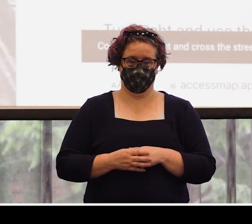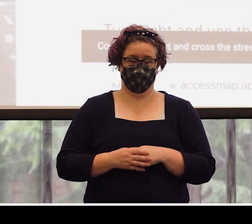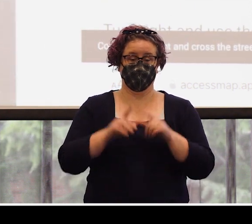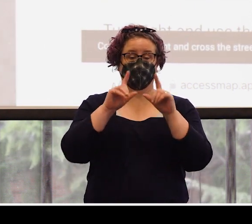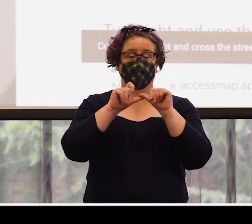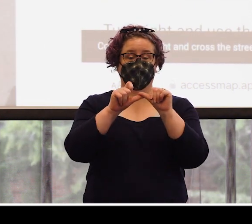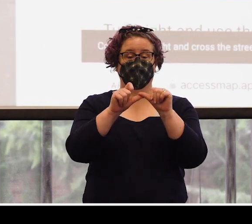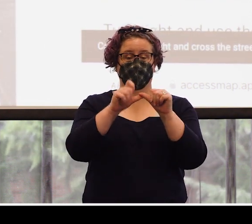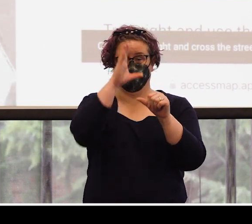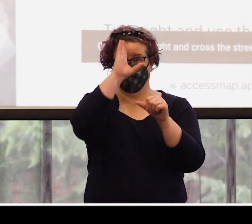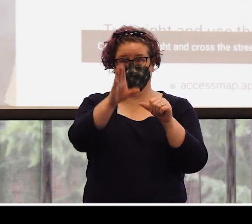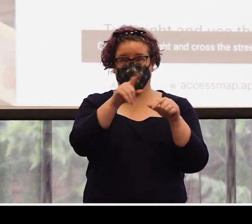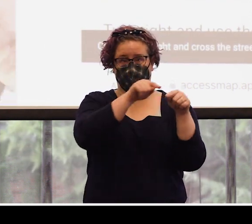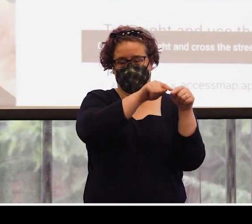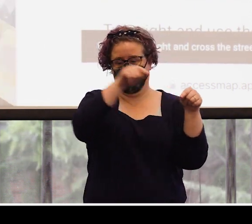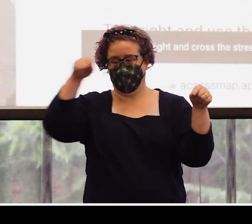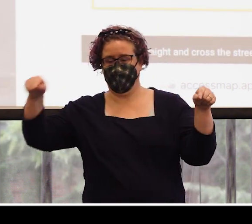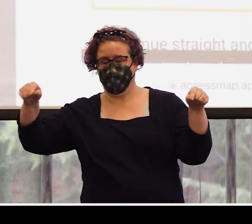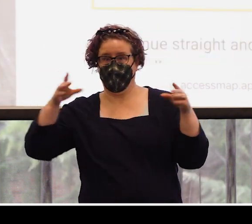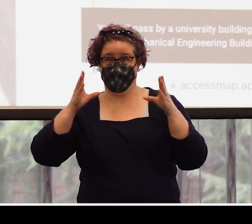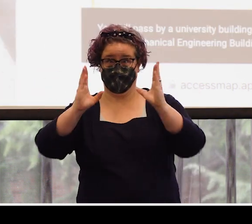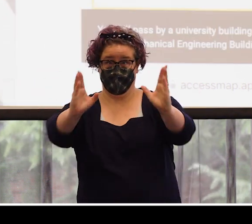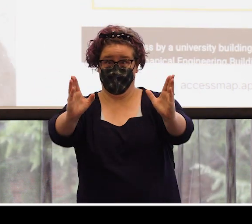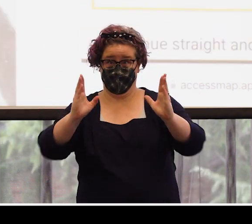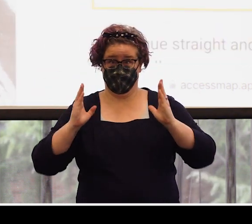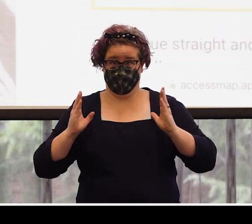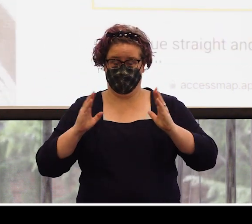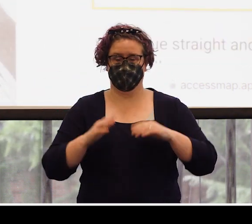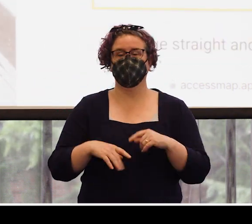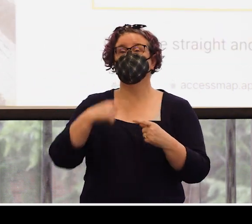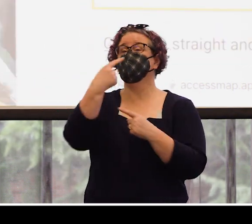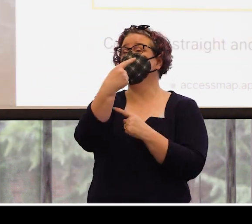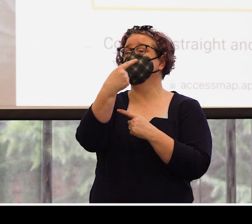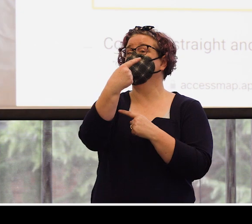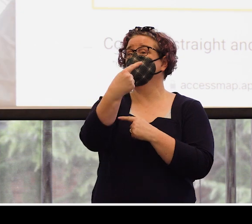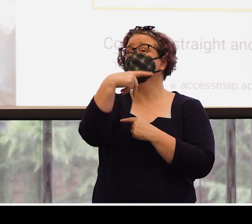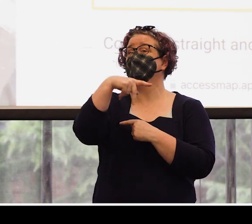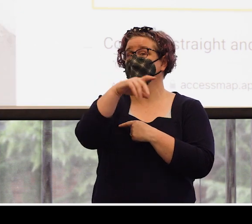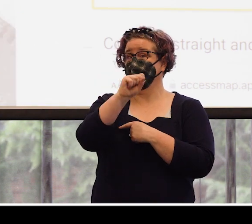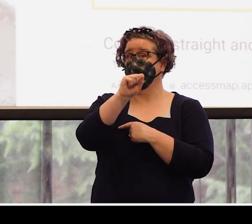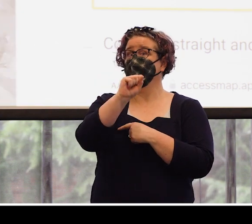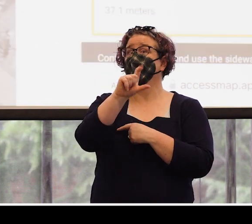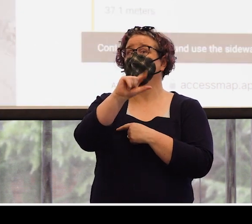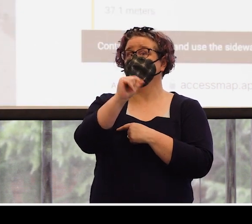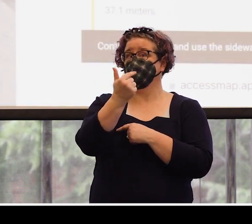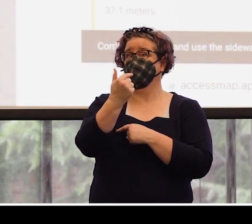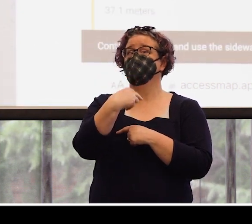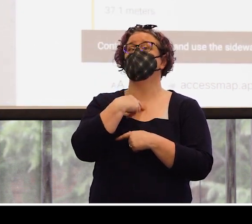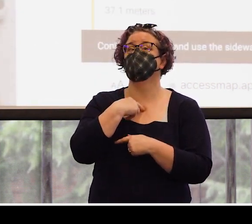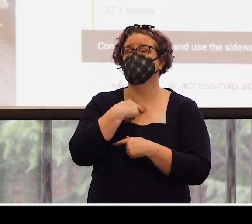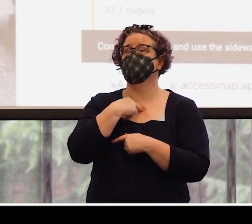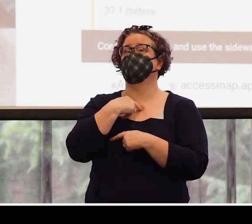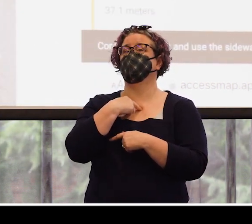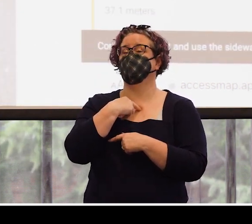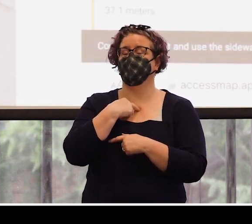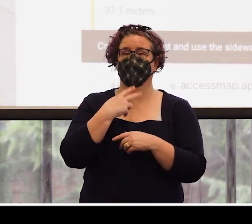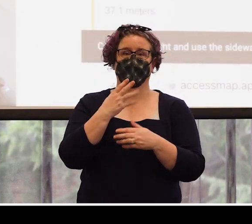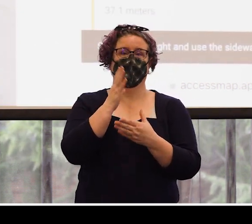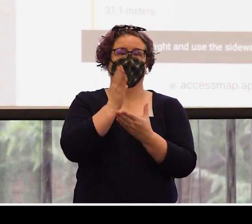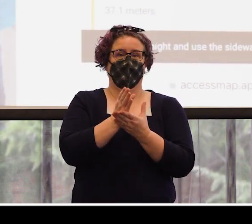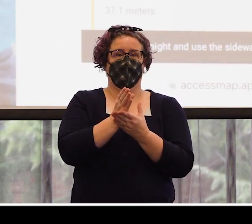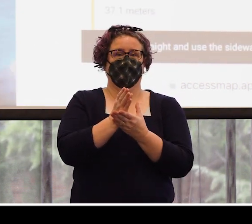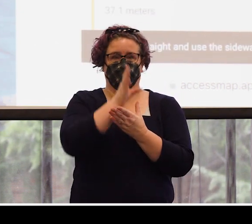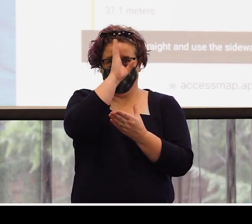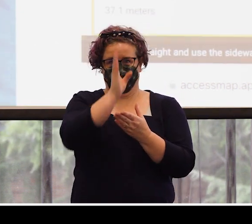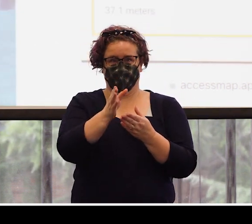Continue straight and cross the street. So there was a GPS lag there where it caught him in the crossing. Continue straight and use the already there. sidewalk.